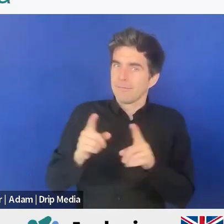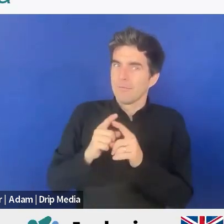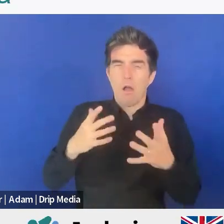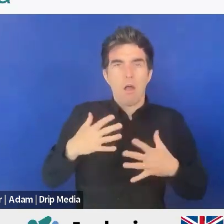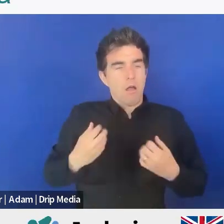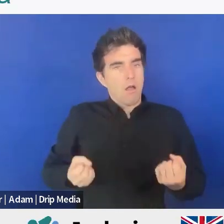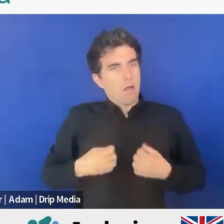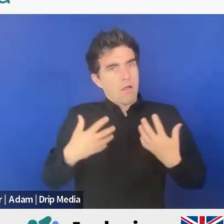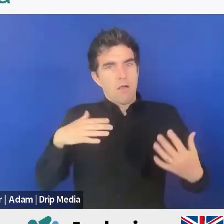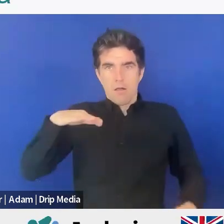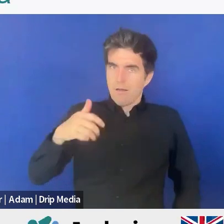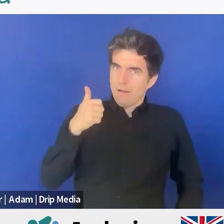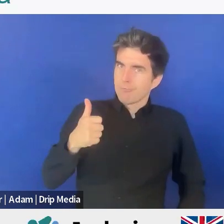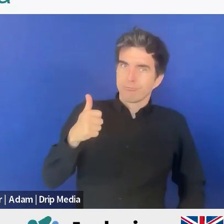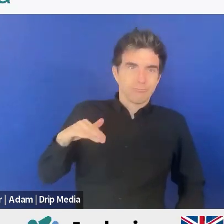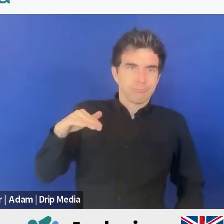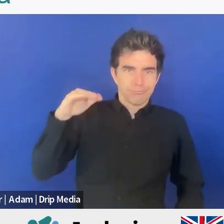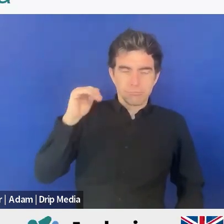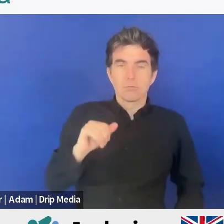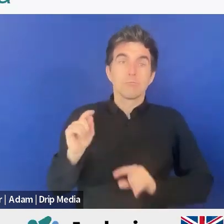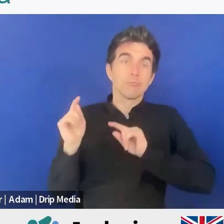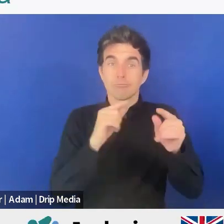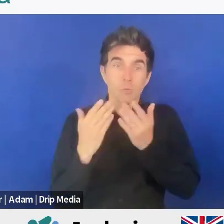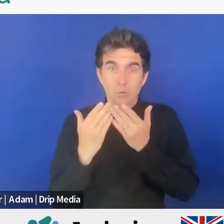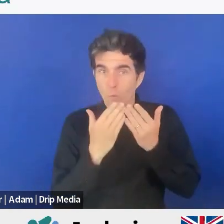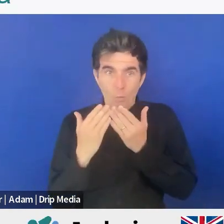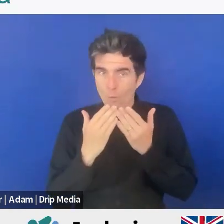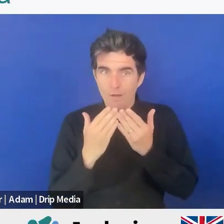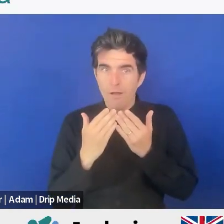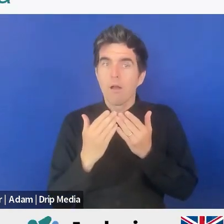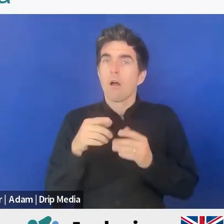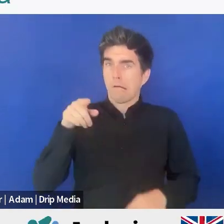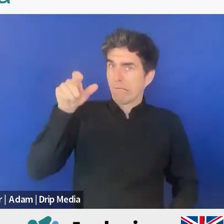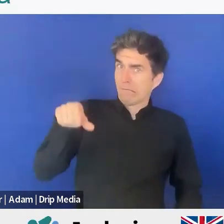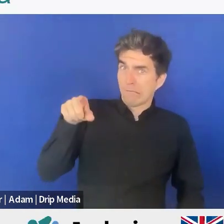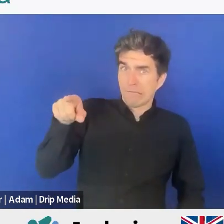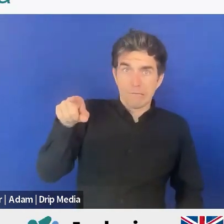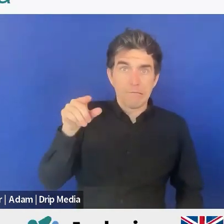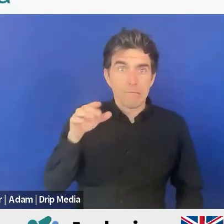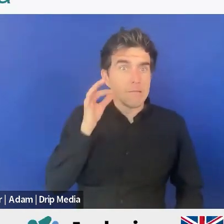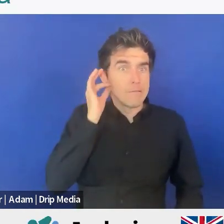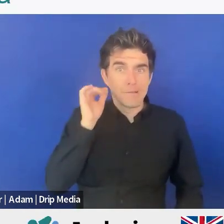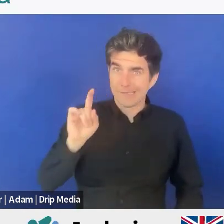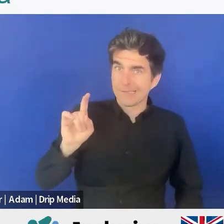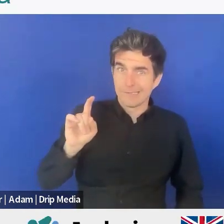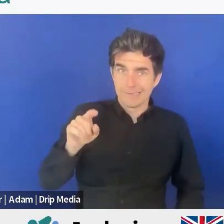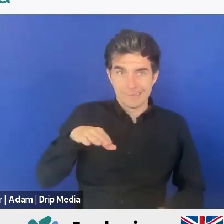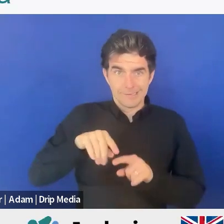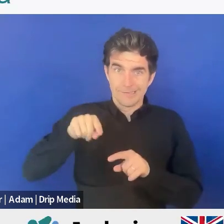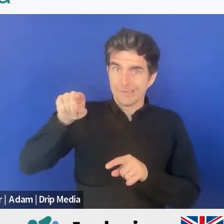or community work. In this way, we can say that um, we sub